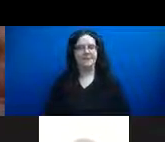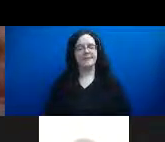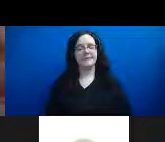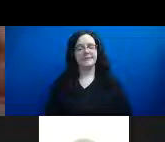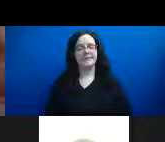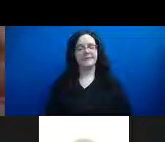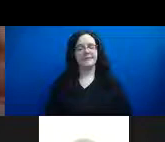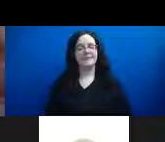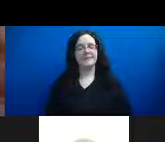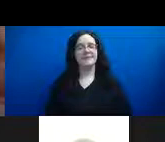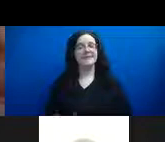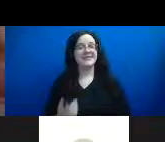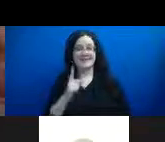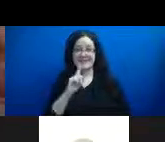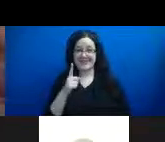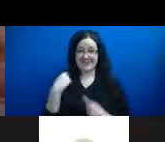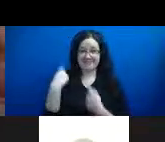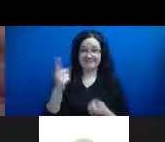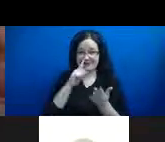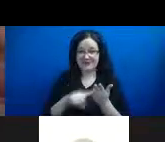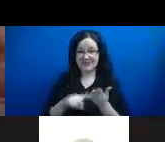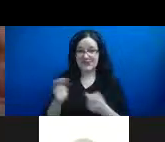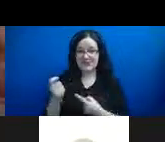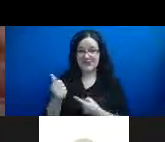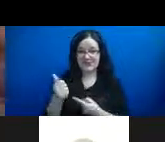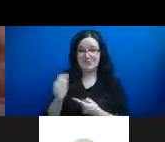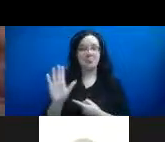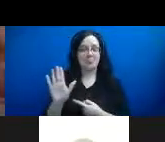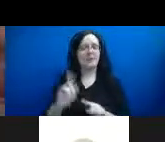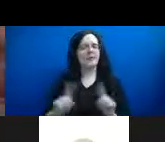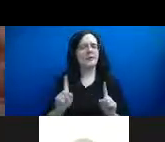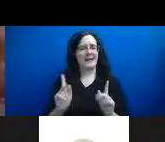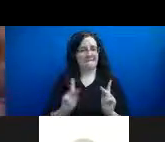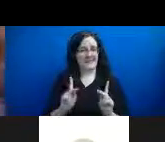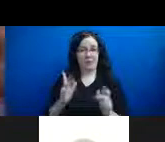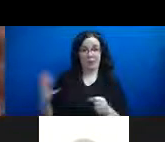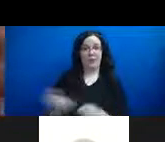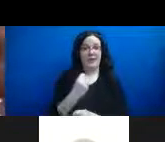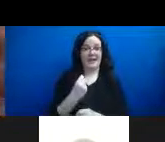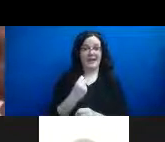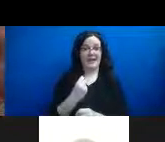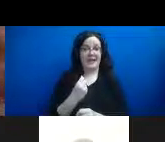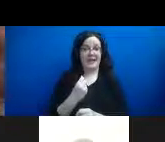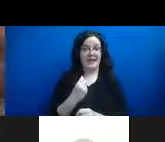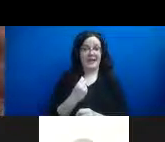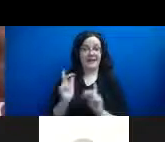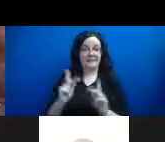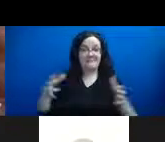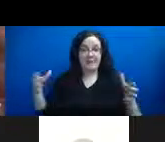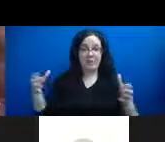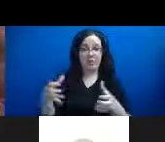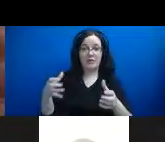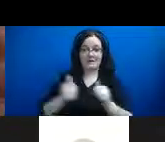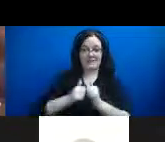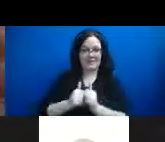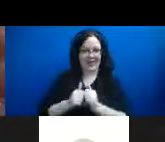there's very little research on this, but the impact of people winning, the impact of people being together in a